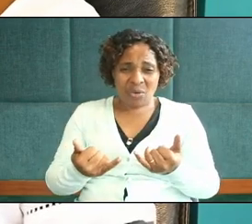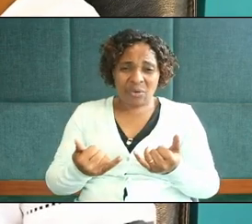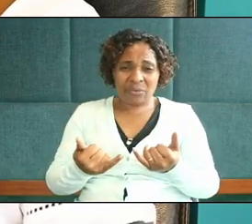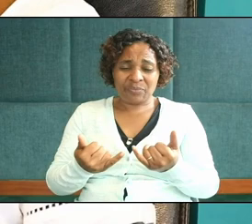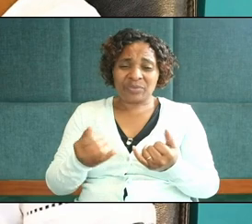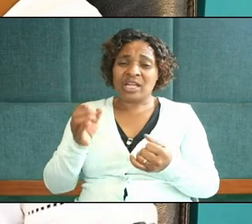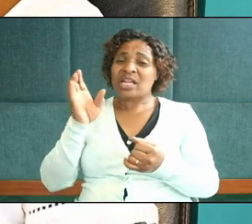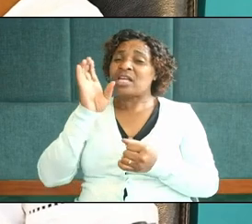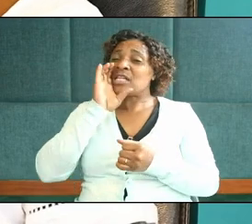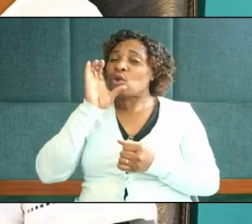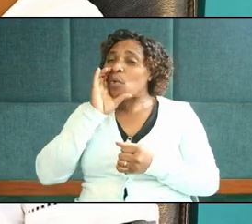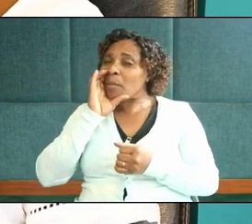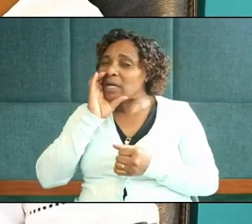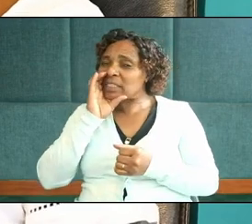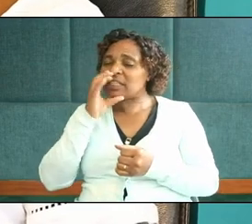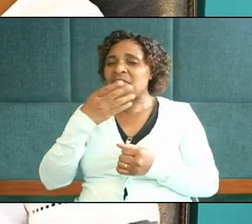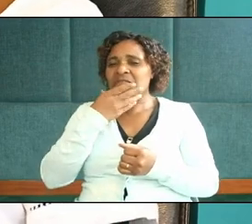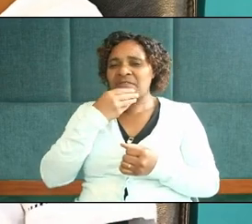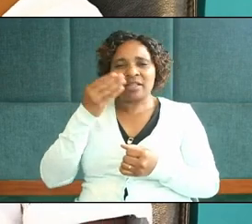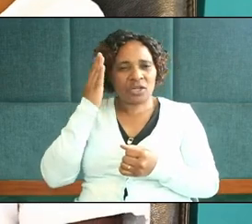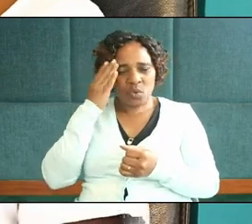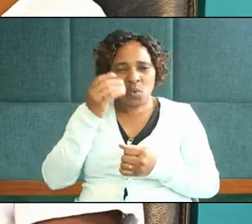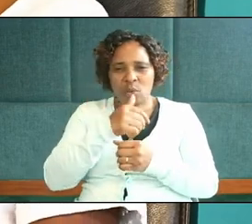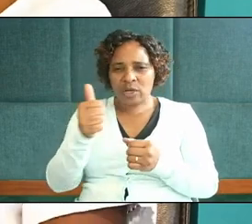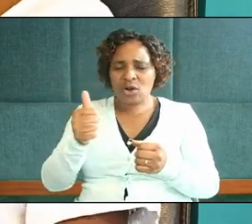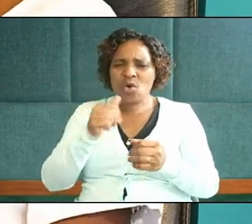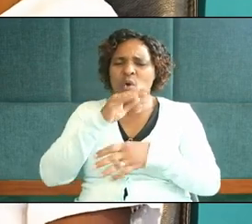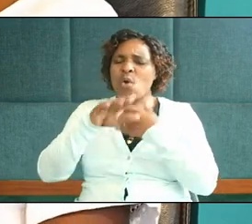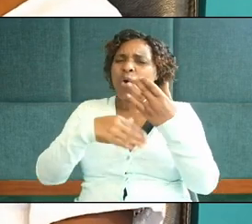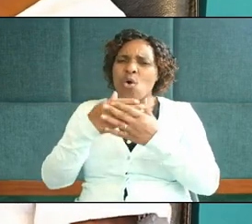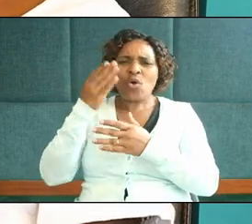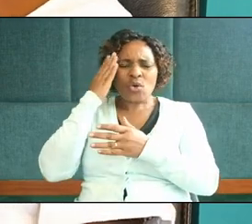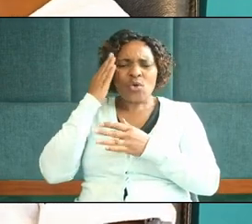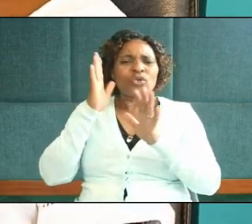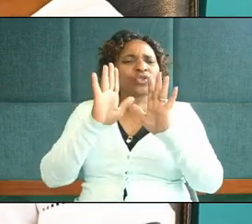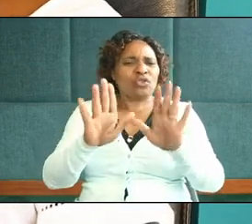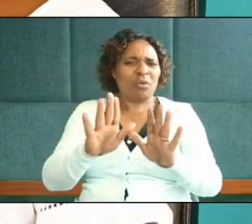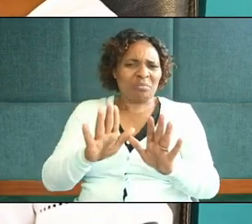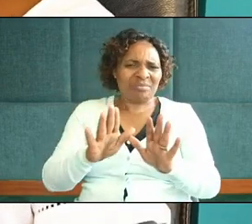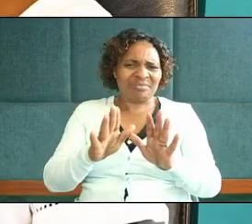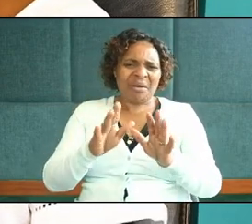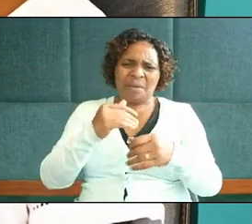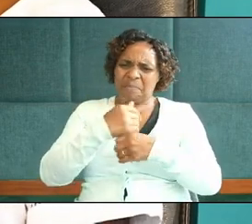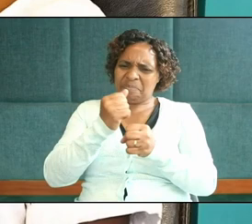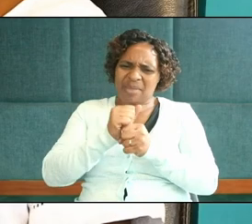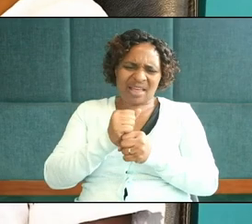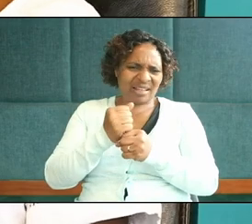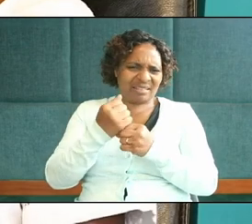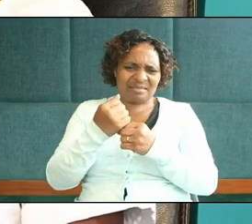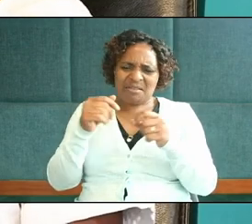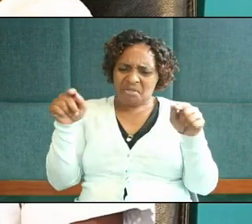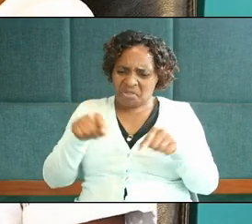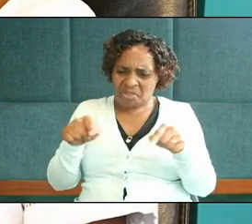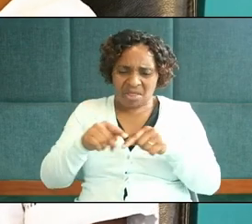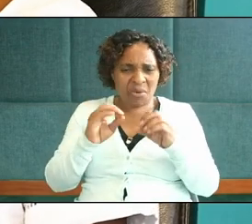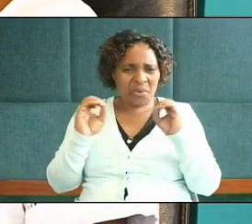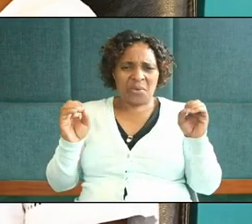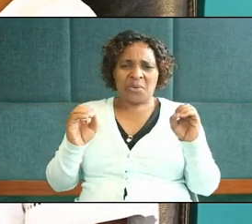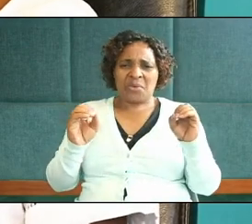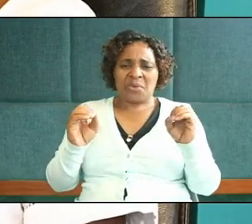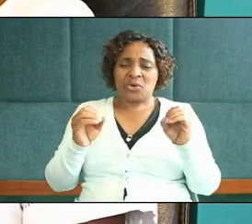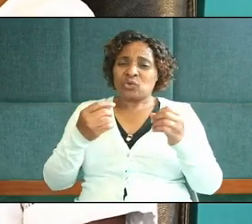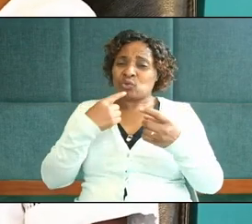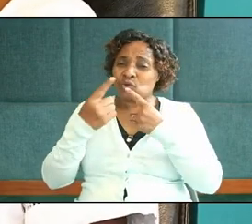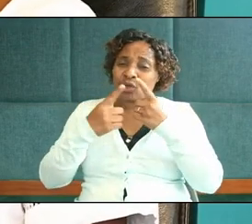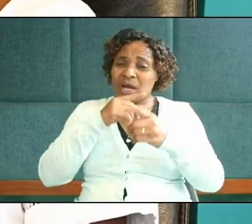father knowing, and everyone else knowing did not stop them. It did not even make them shrink. Not to mention the